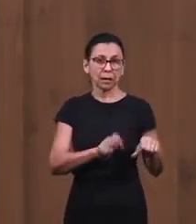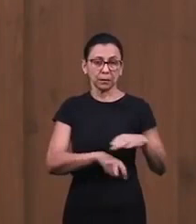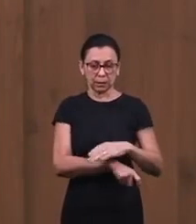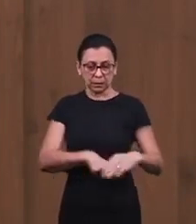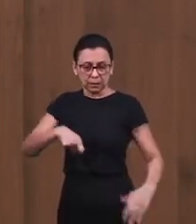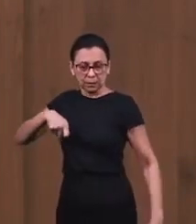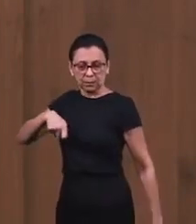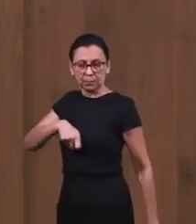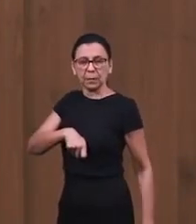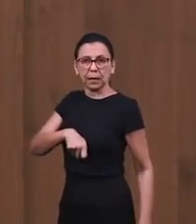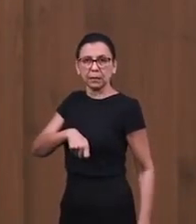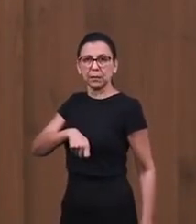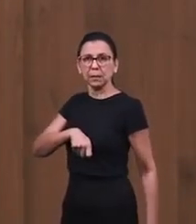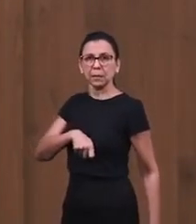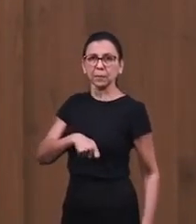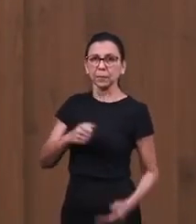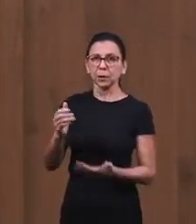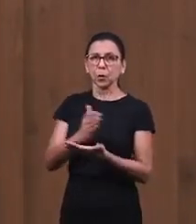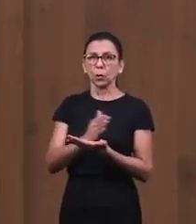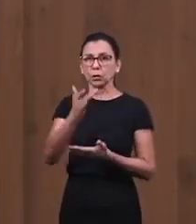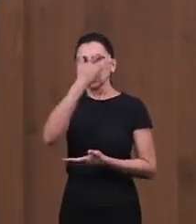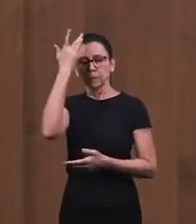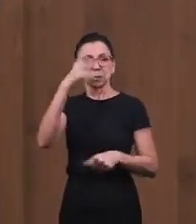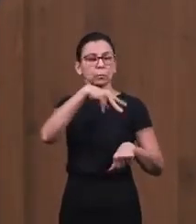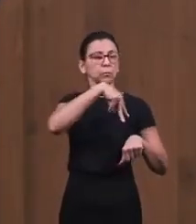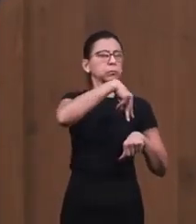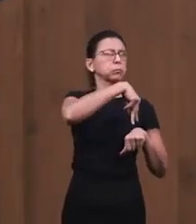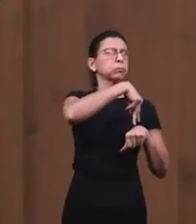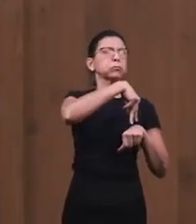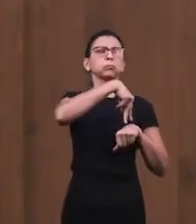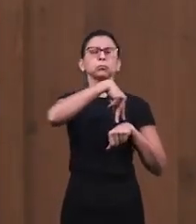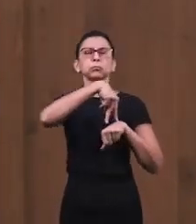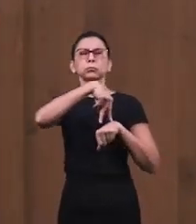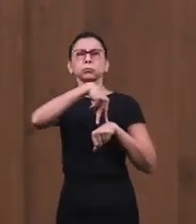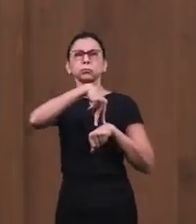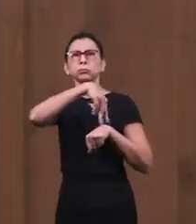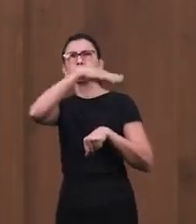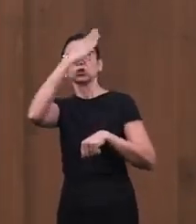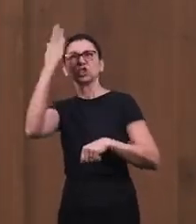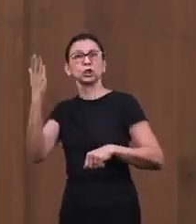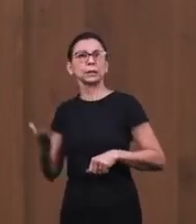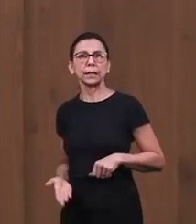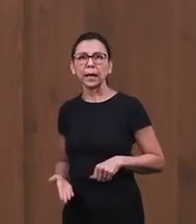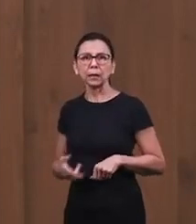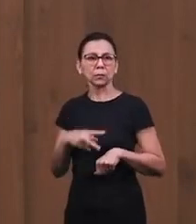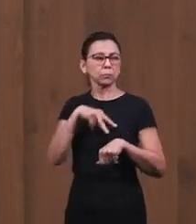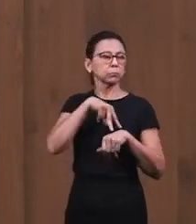waist. We're going to have some just watching, and we're going to watch in the morning and at night.